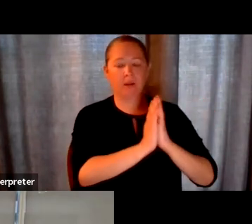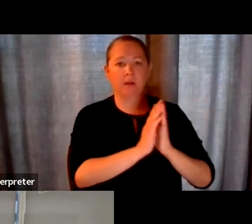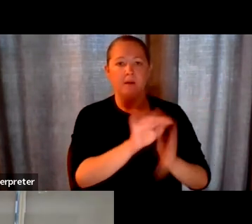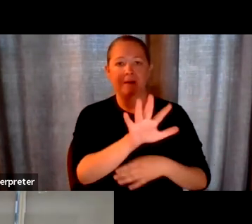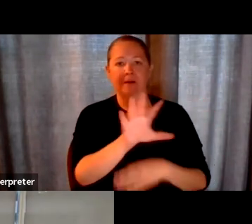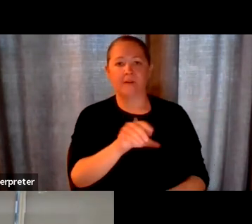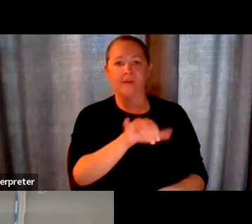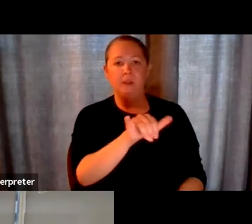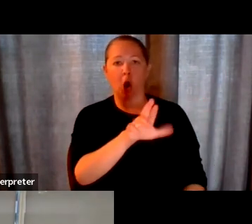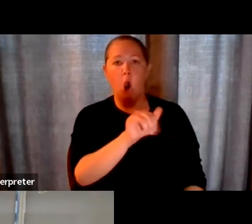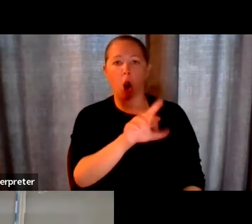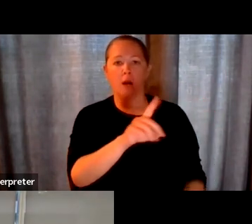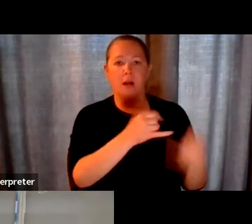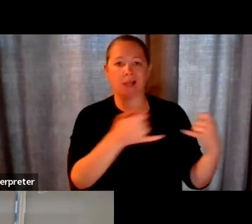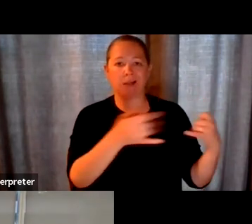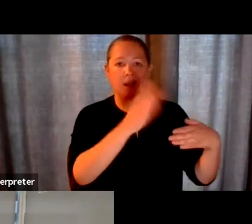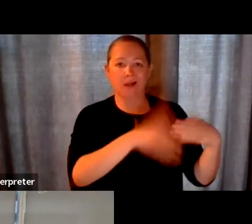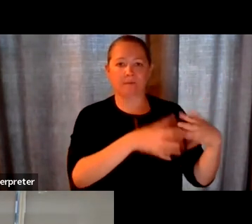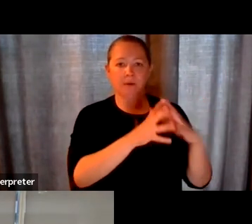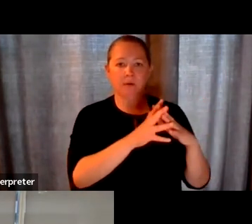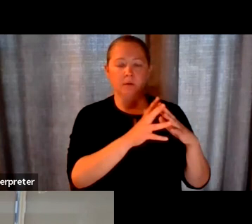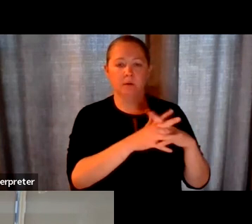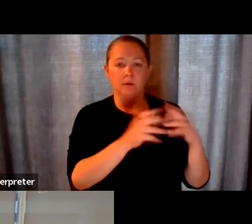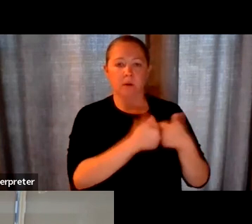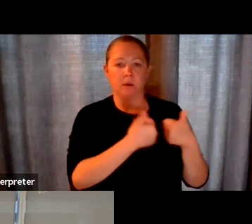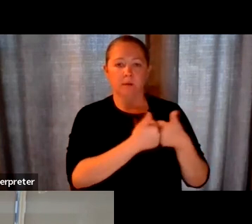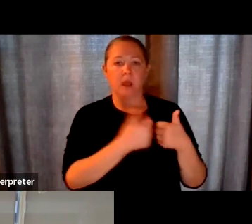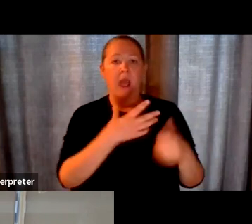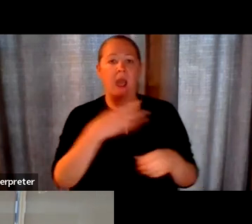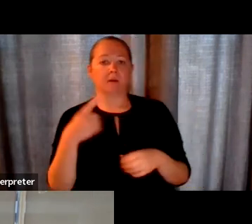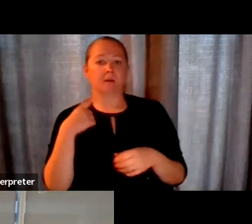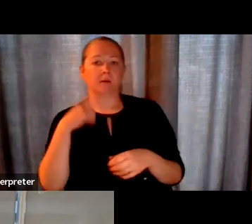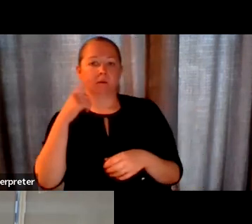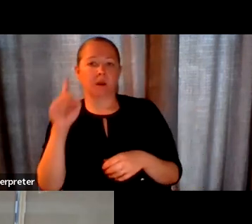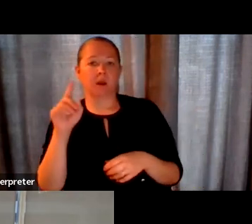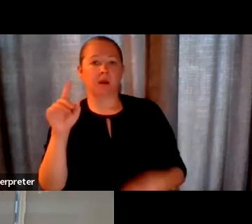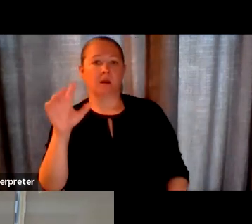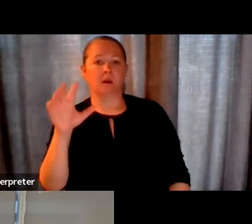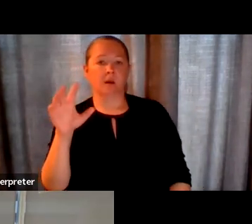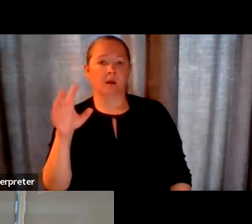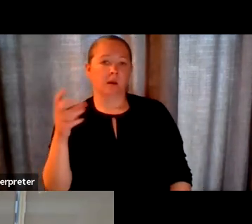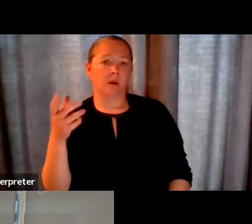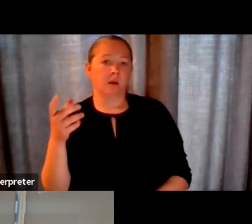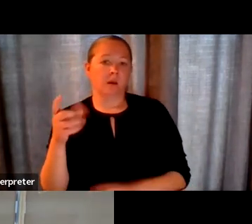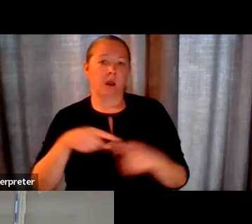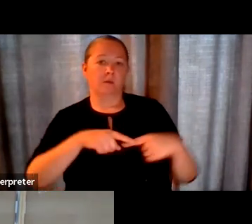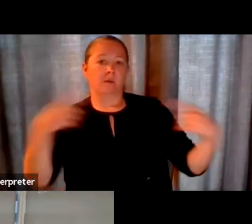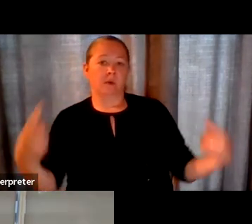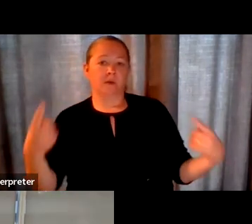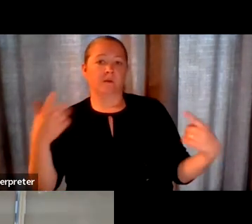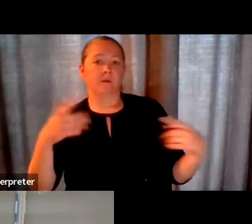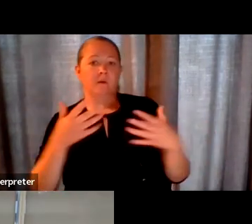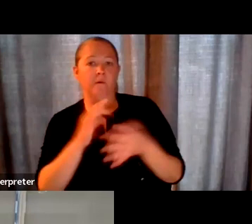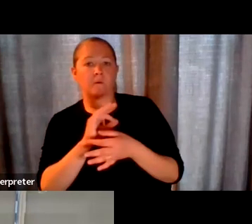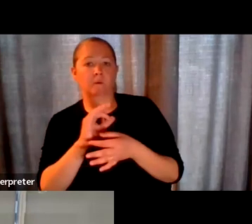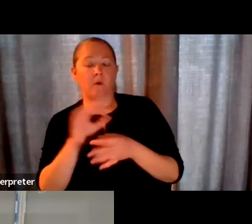at the end of games, and his free speech right to pray at the 50-yard line at the end of games with students. On the other side is the